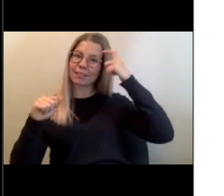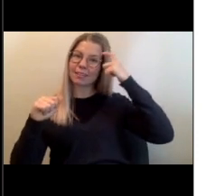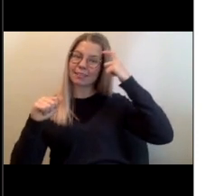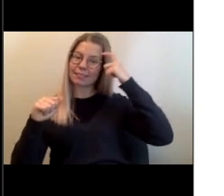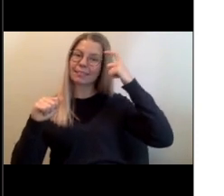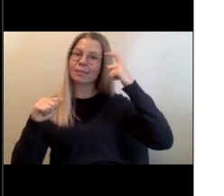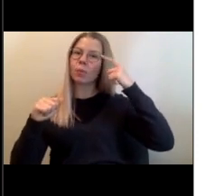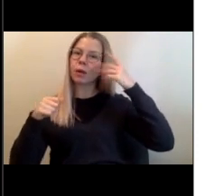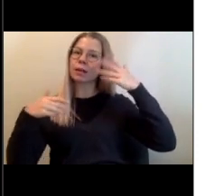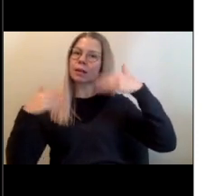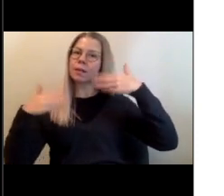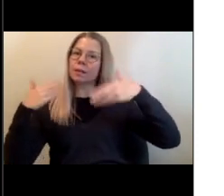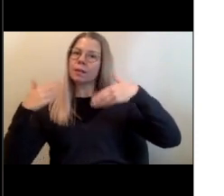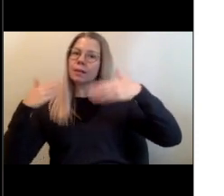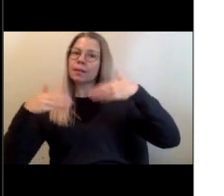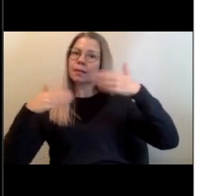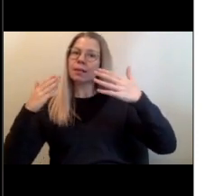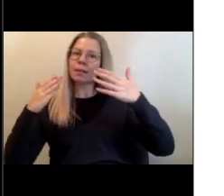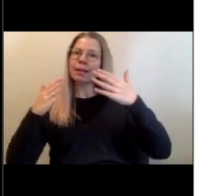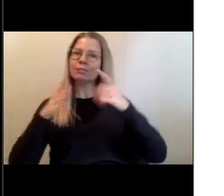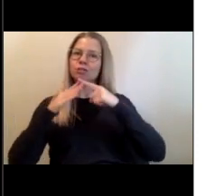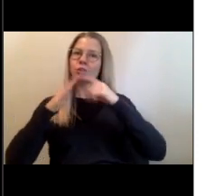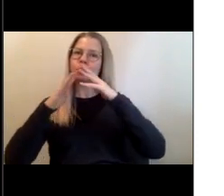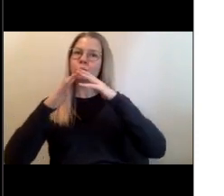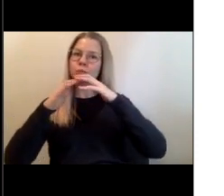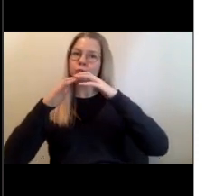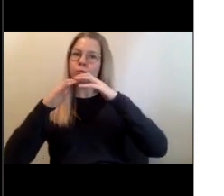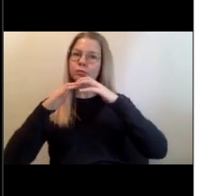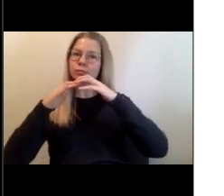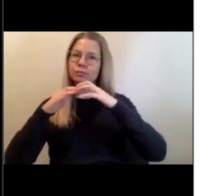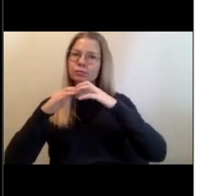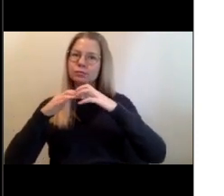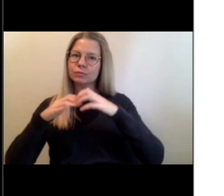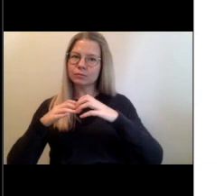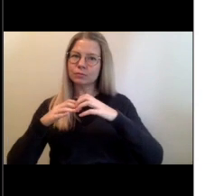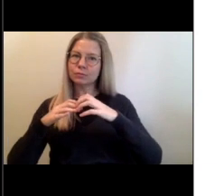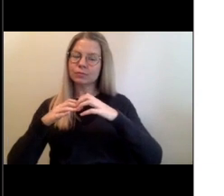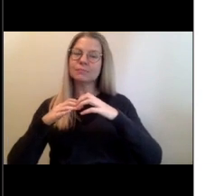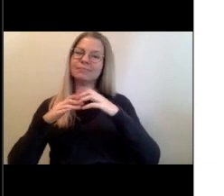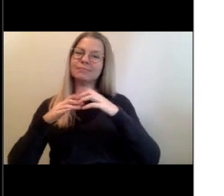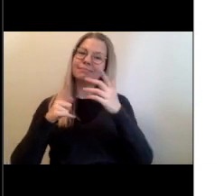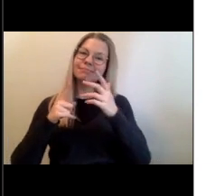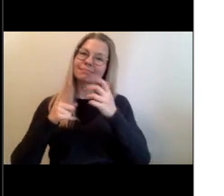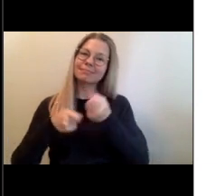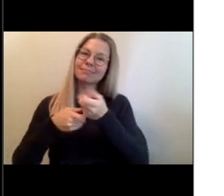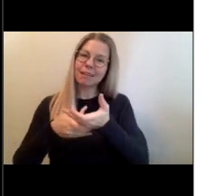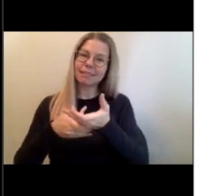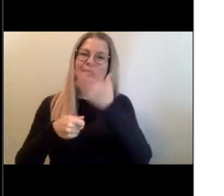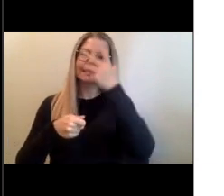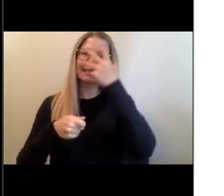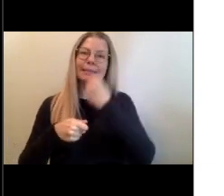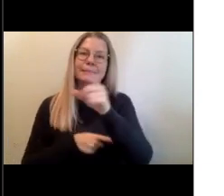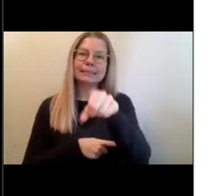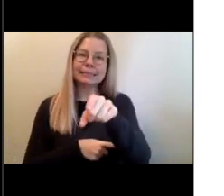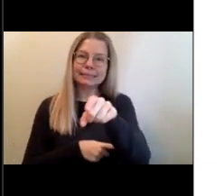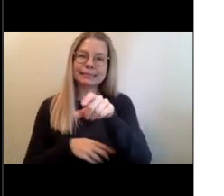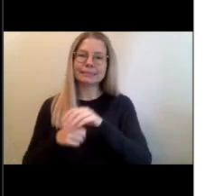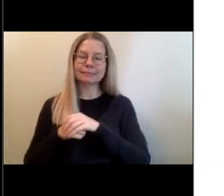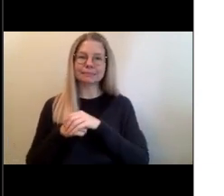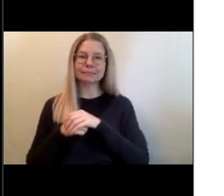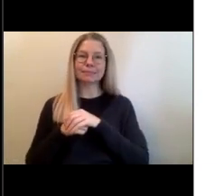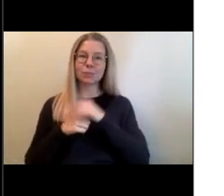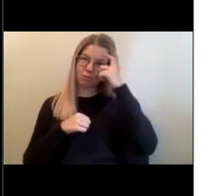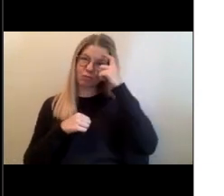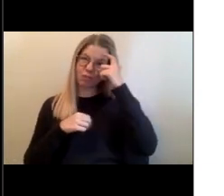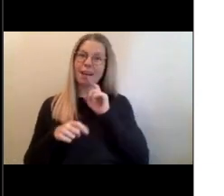that is actually producing a sleep need. In other words, this toxic waste is accumulating